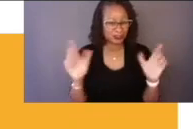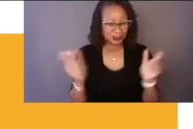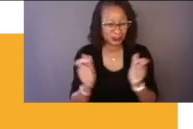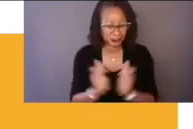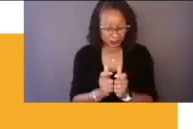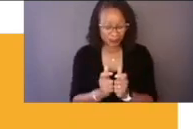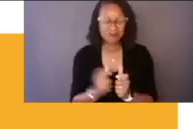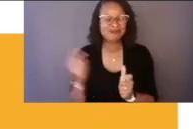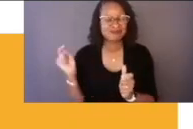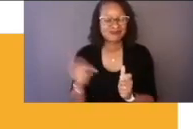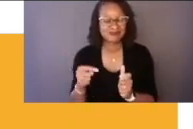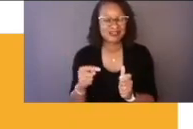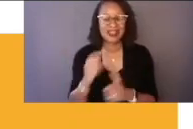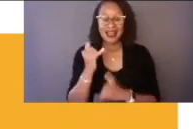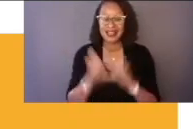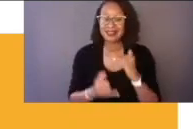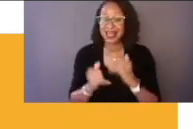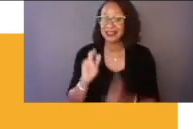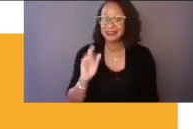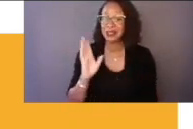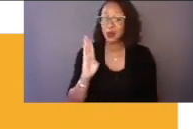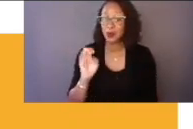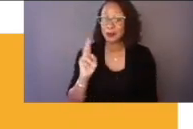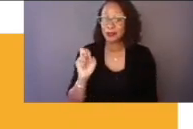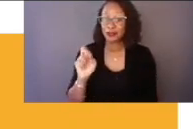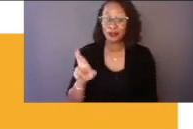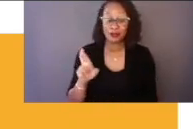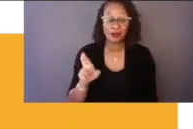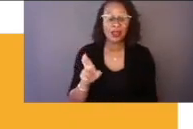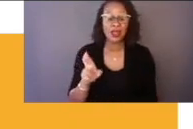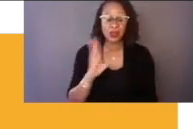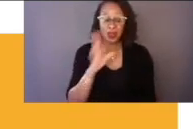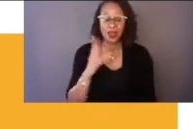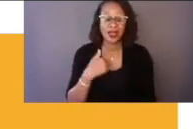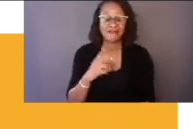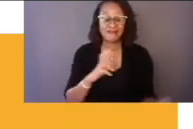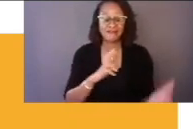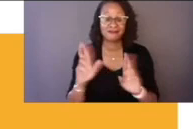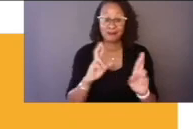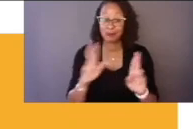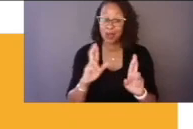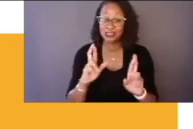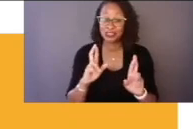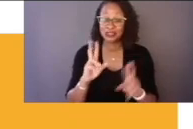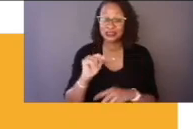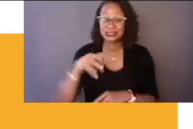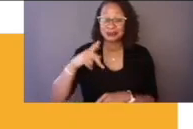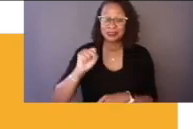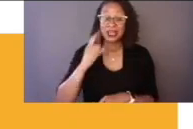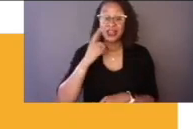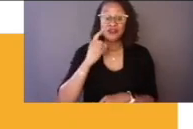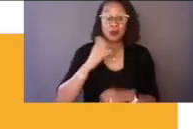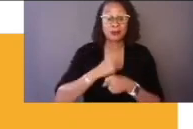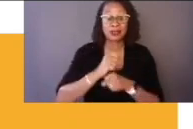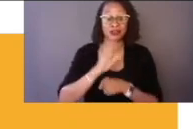last webinar, which will be full of very practical tips for making your